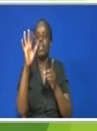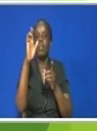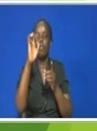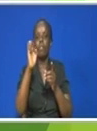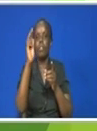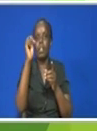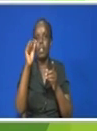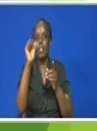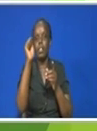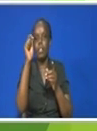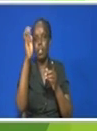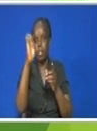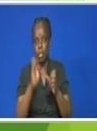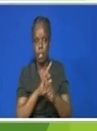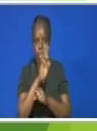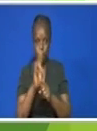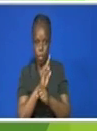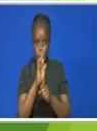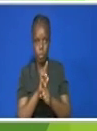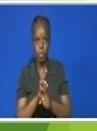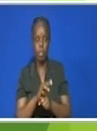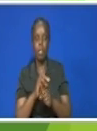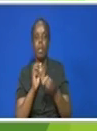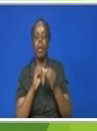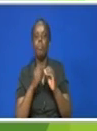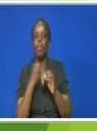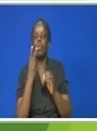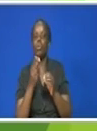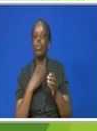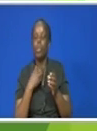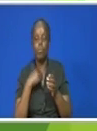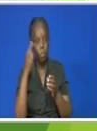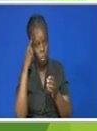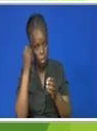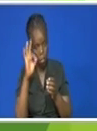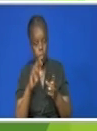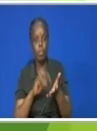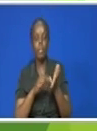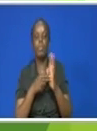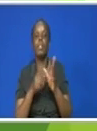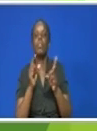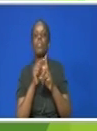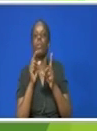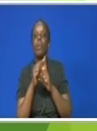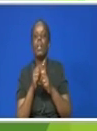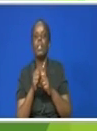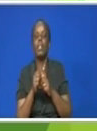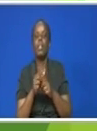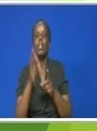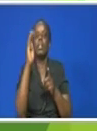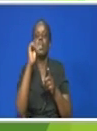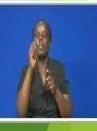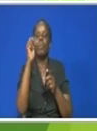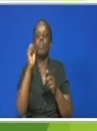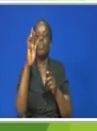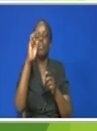used. The second thing is you have to have in mind the meaning of the terms minerals